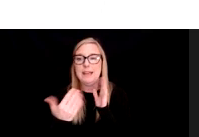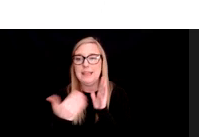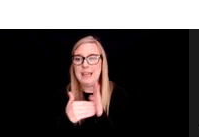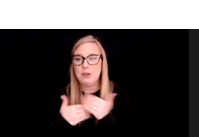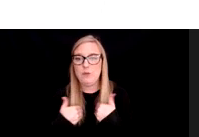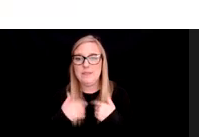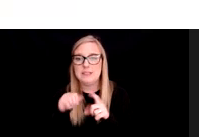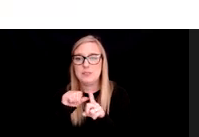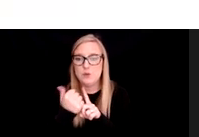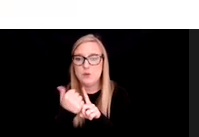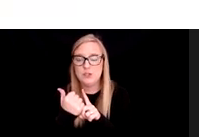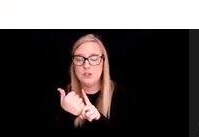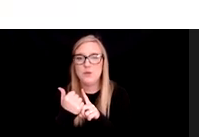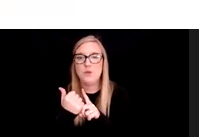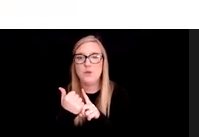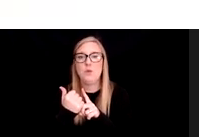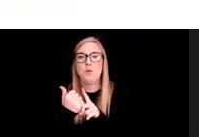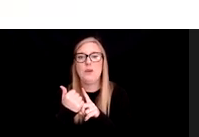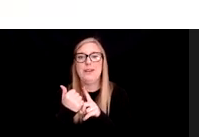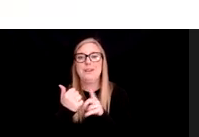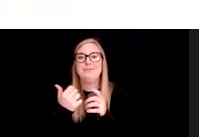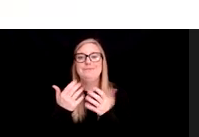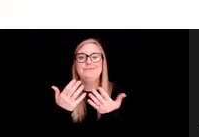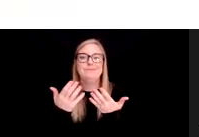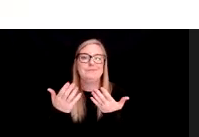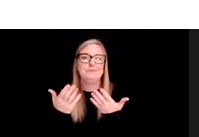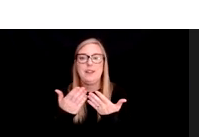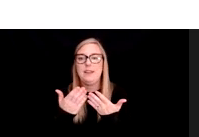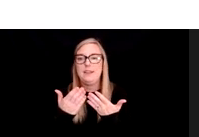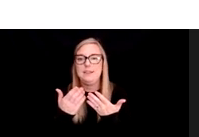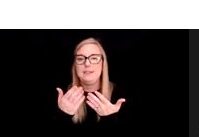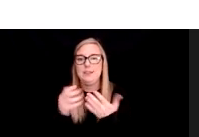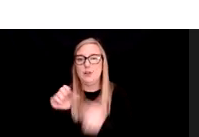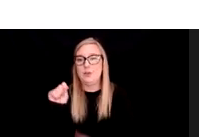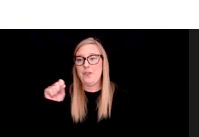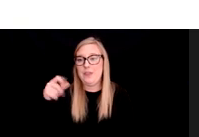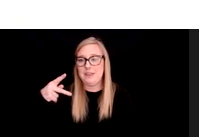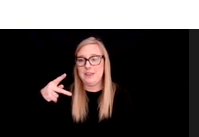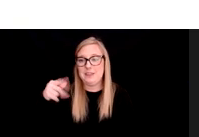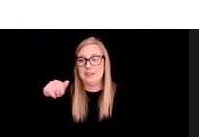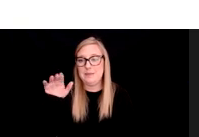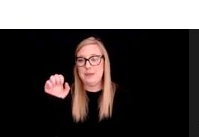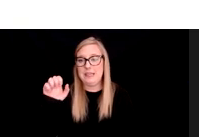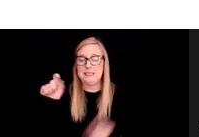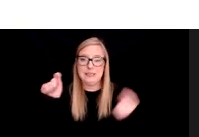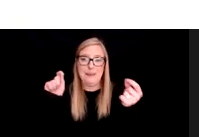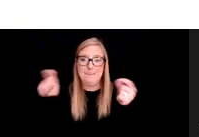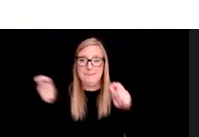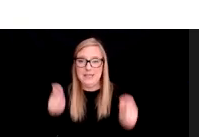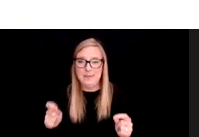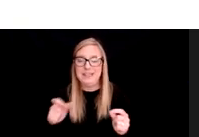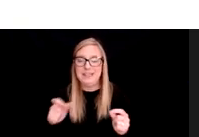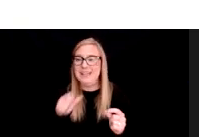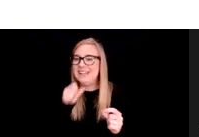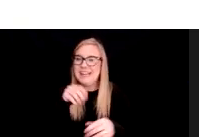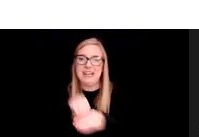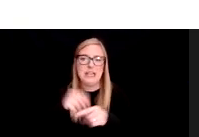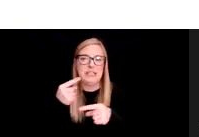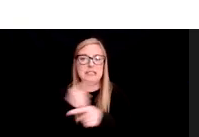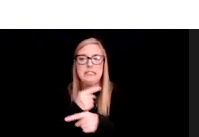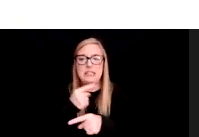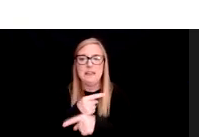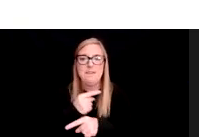where spaces are manipulated beyond the default state and, you know, what that behavior should look like.